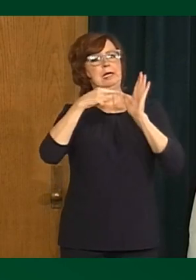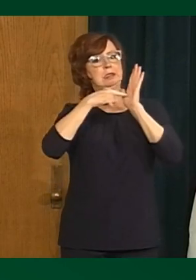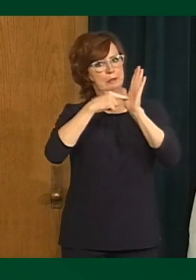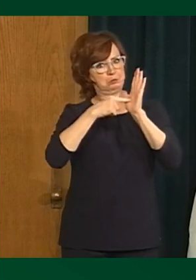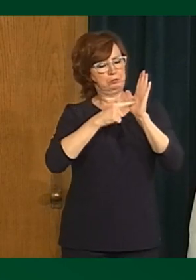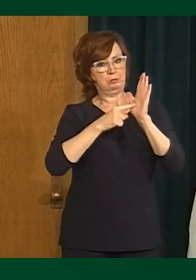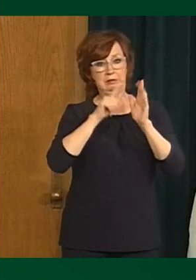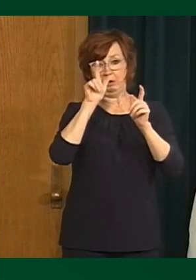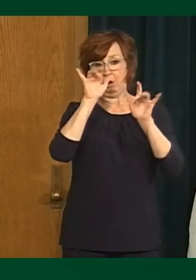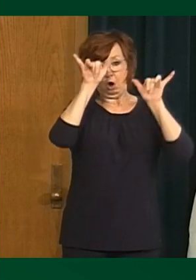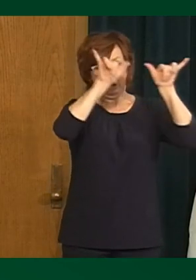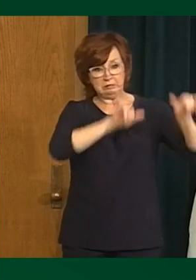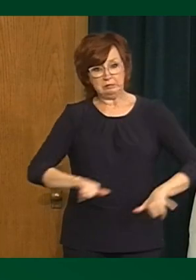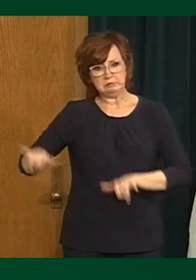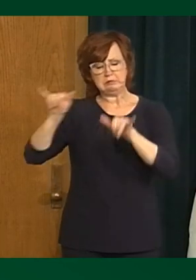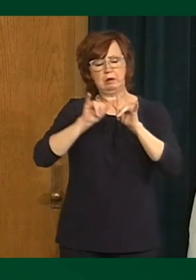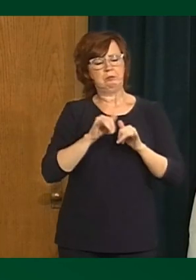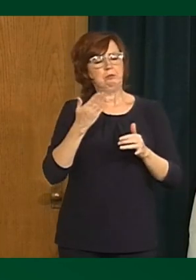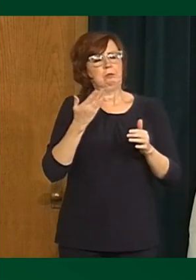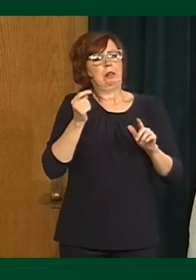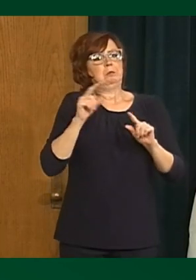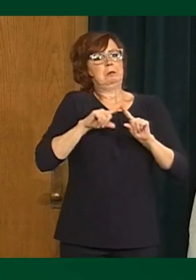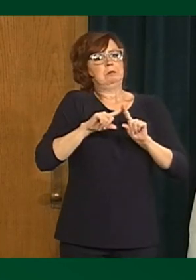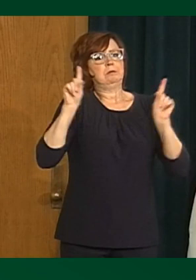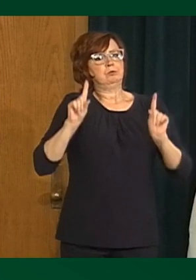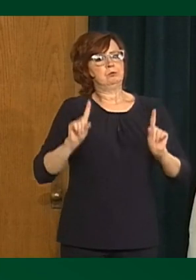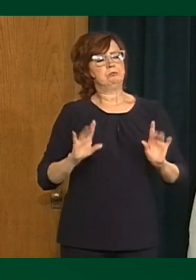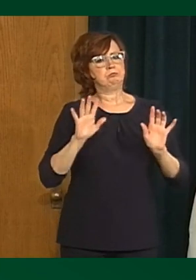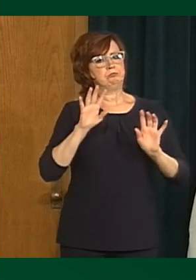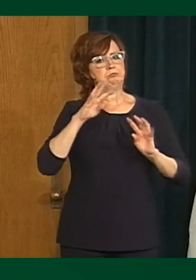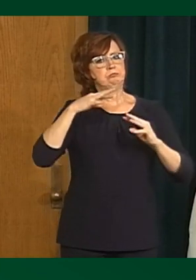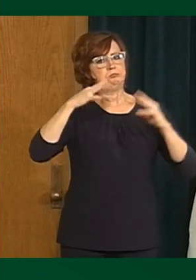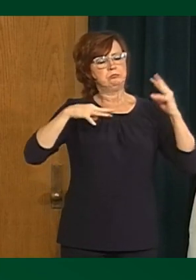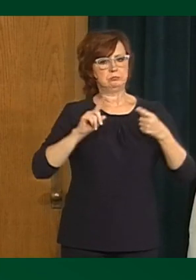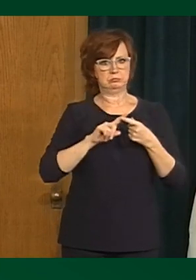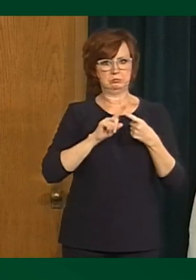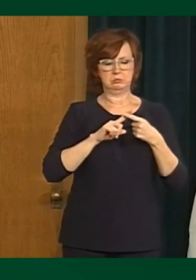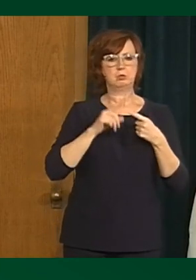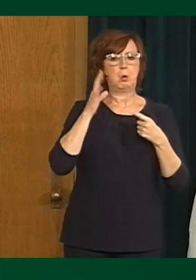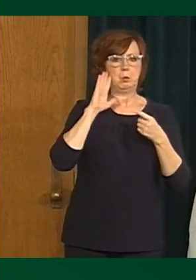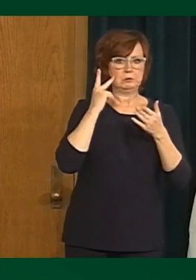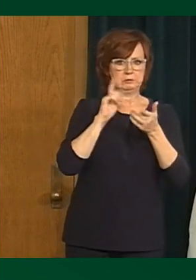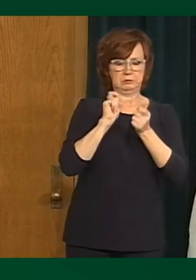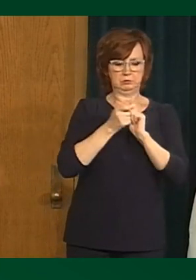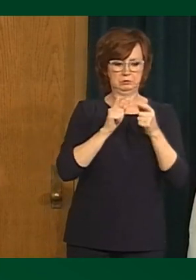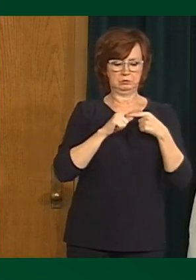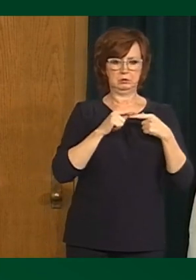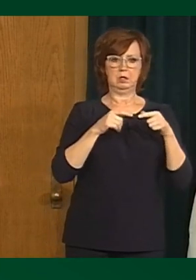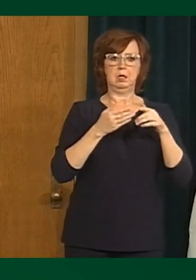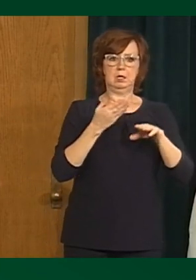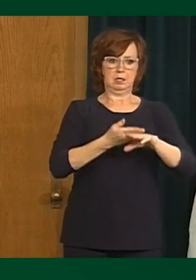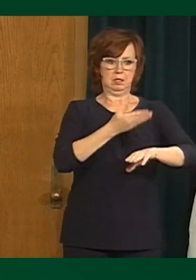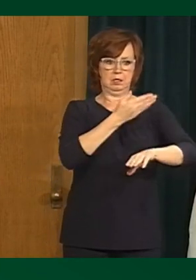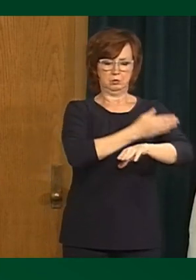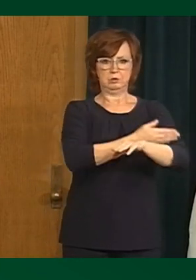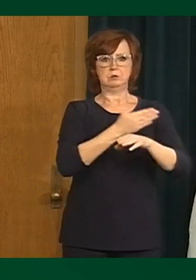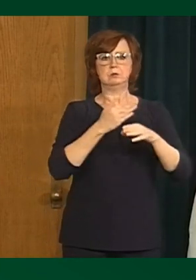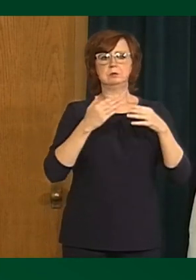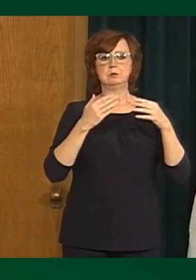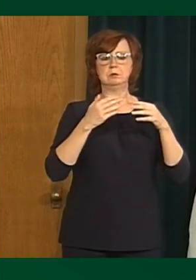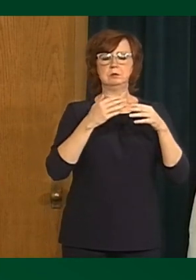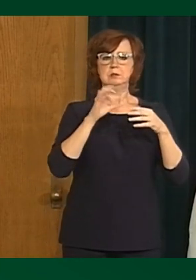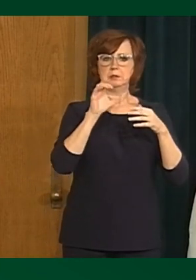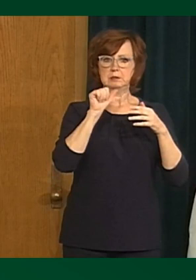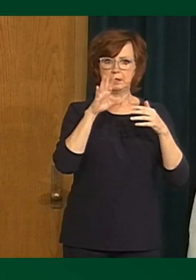examples of what you're going to see over the next coming weeks. See an increase in primary healthcare services, including those services for chronic disease management,